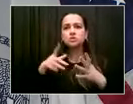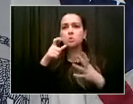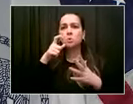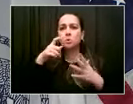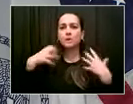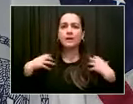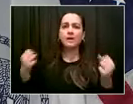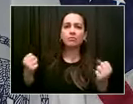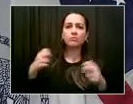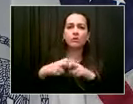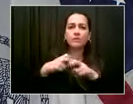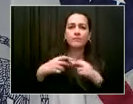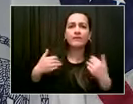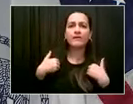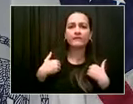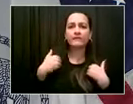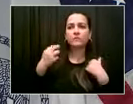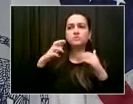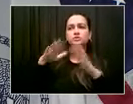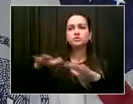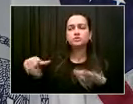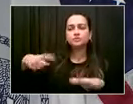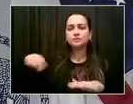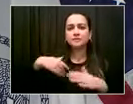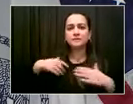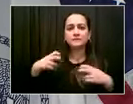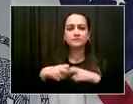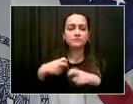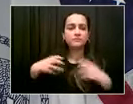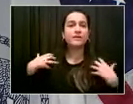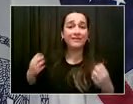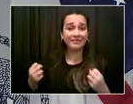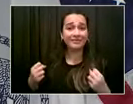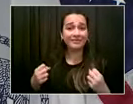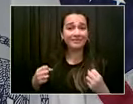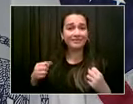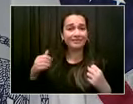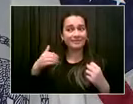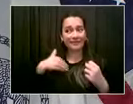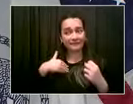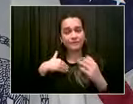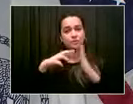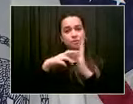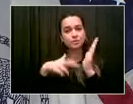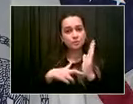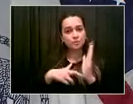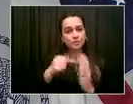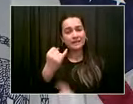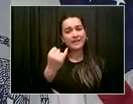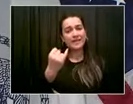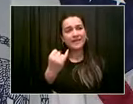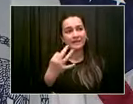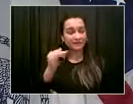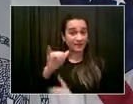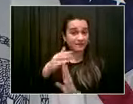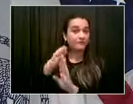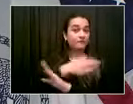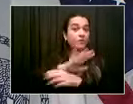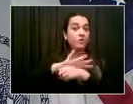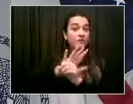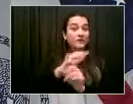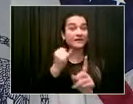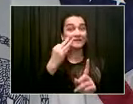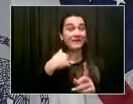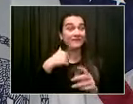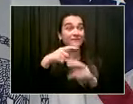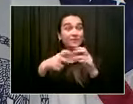accommodation for very particular and severe circumstances that existed before we ever heard of COVID. We're gonna resume